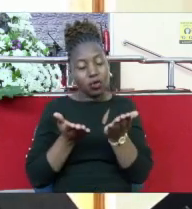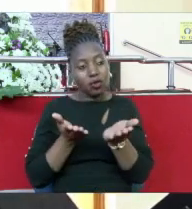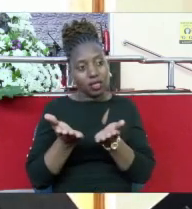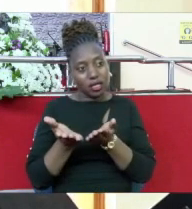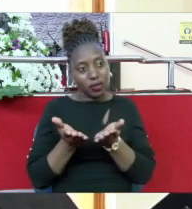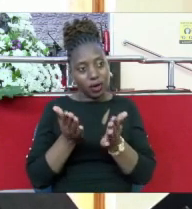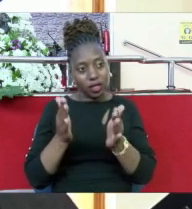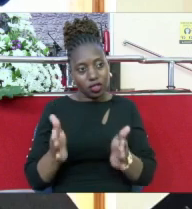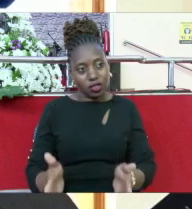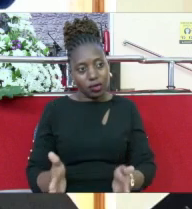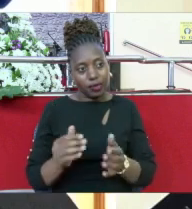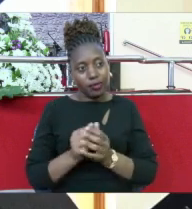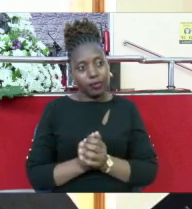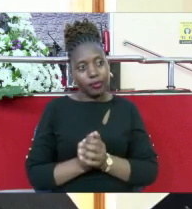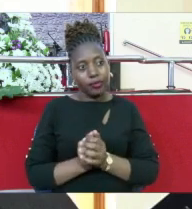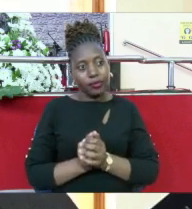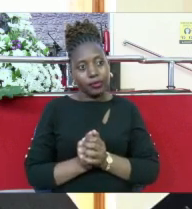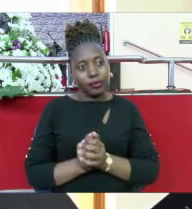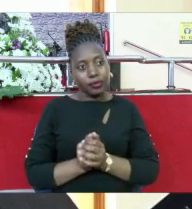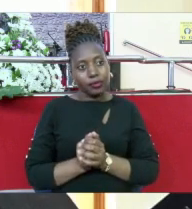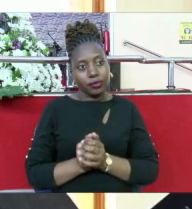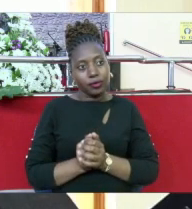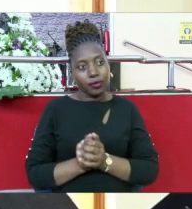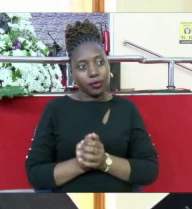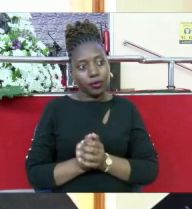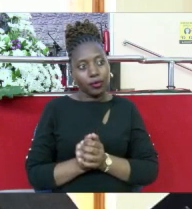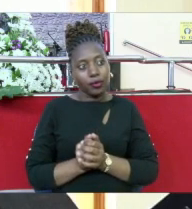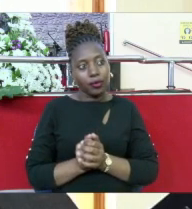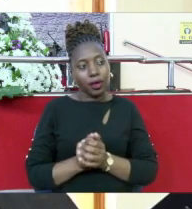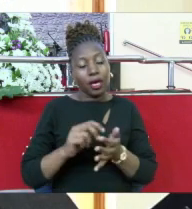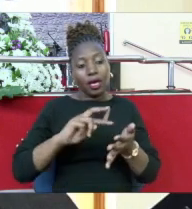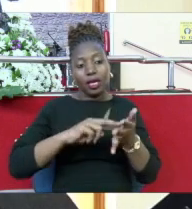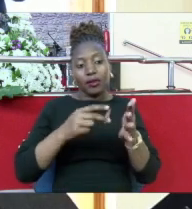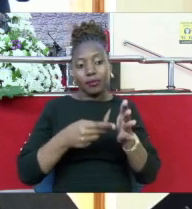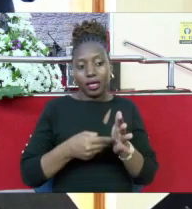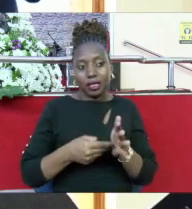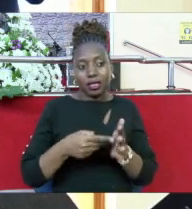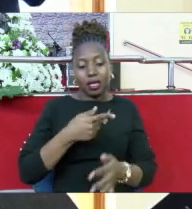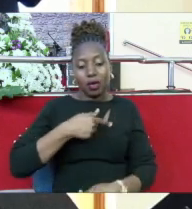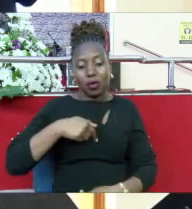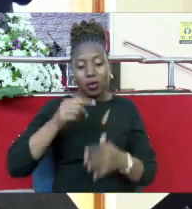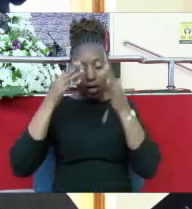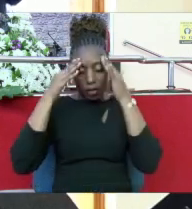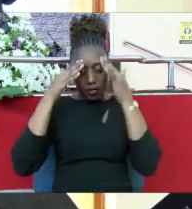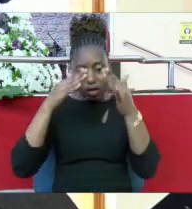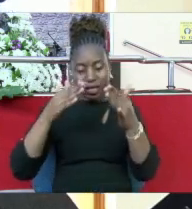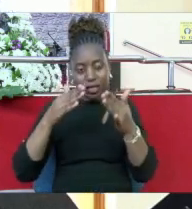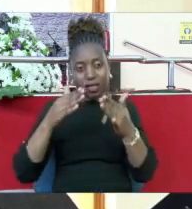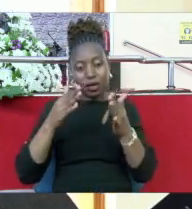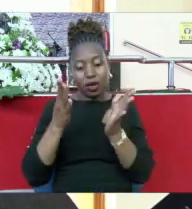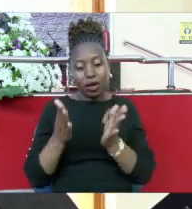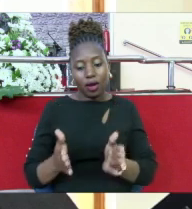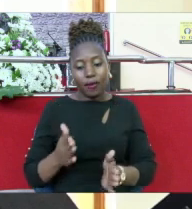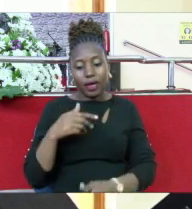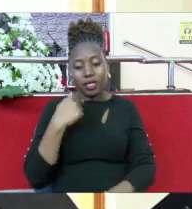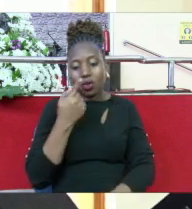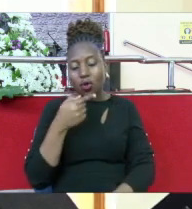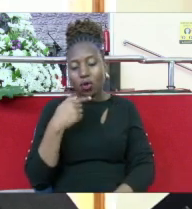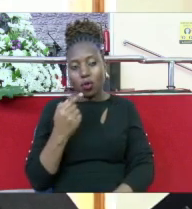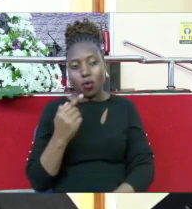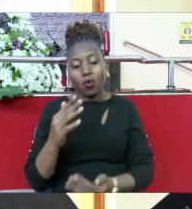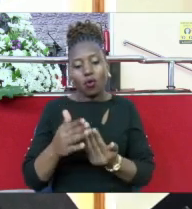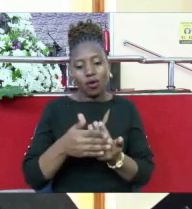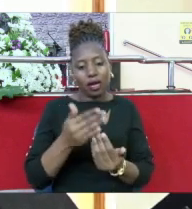kuwa shamazi, We are looking at somebody who is taking care of somebody else's